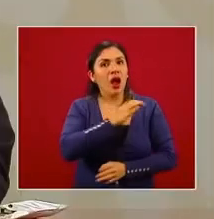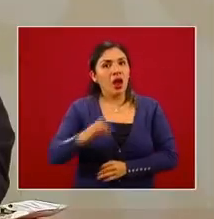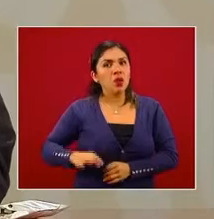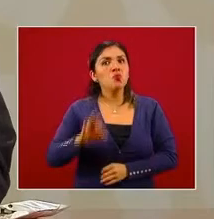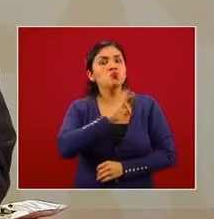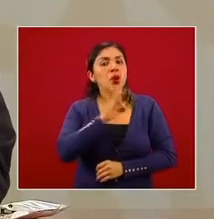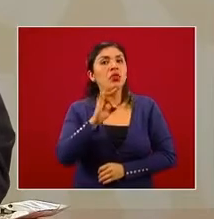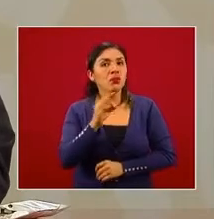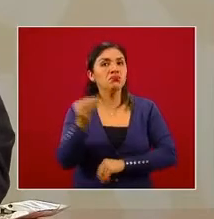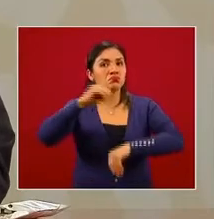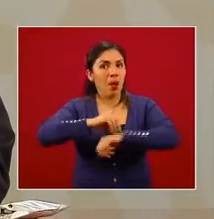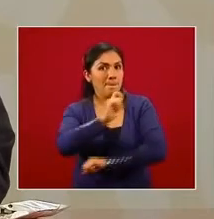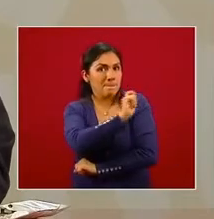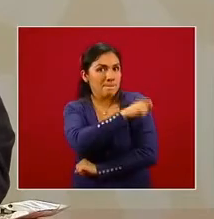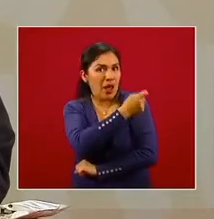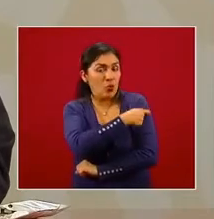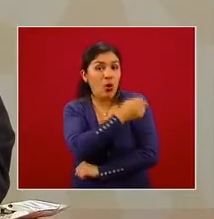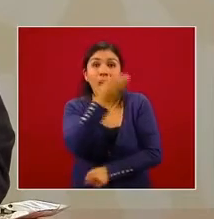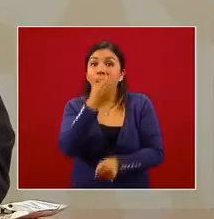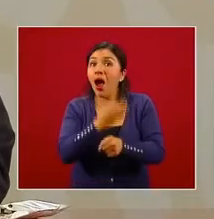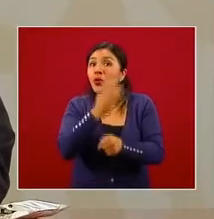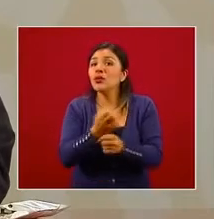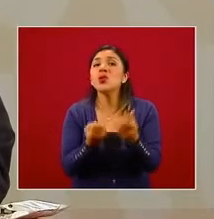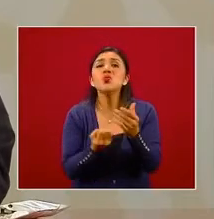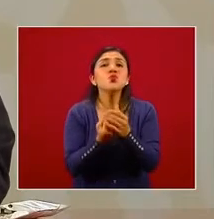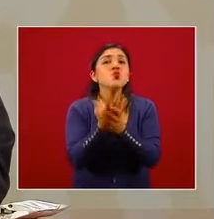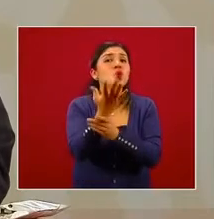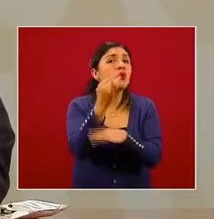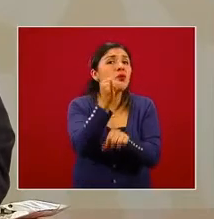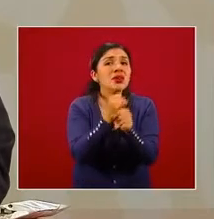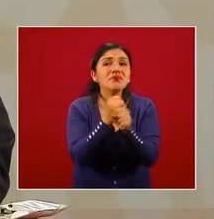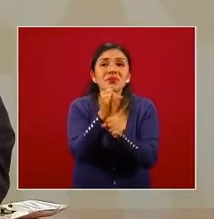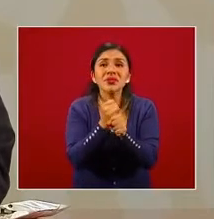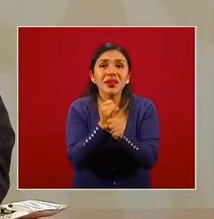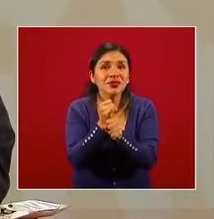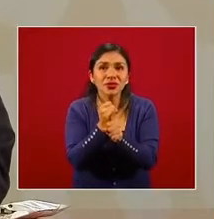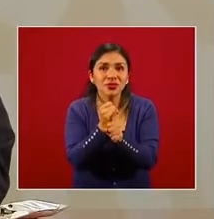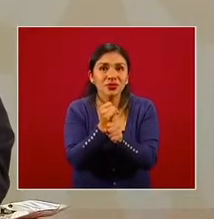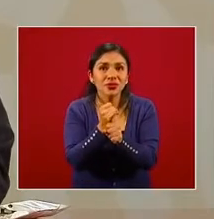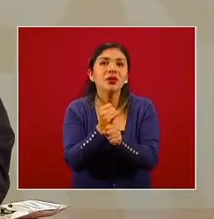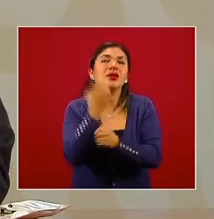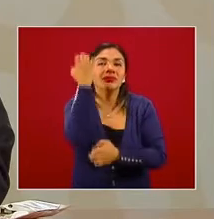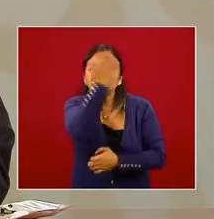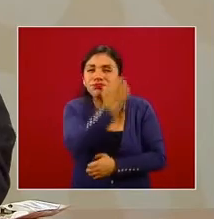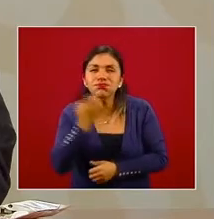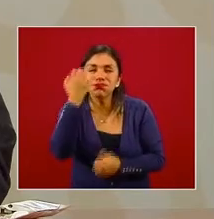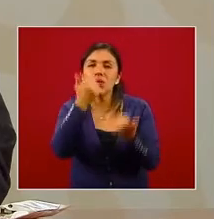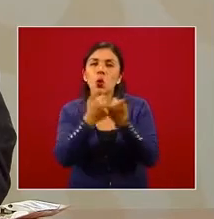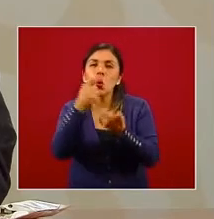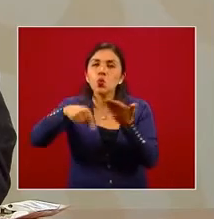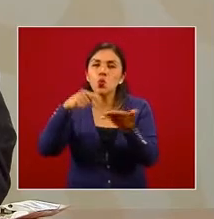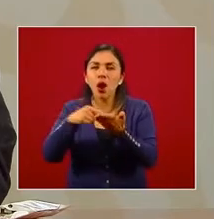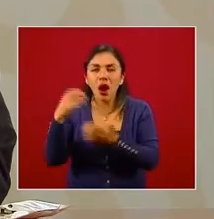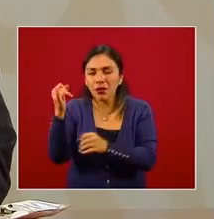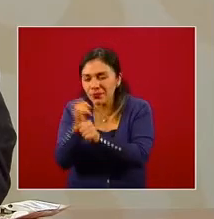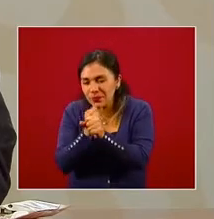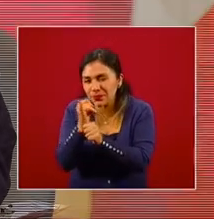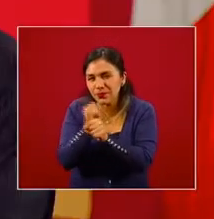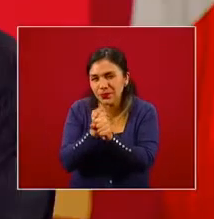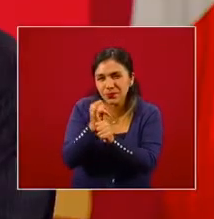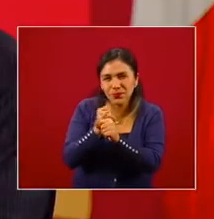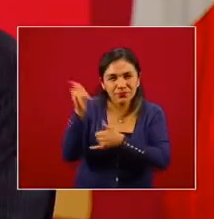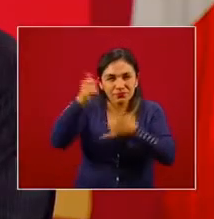do have some promising candidates for vaccinations. They're all just at the very dawning of their